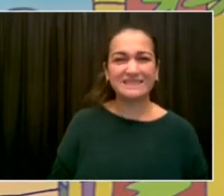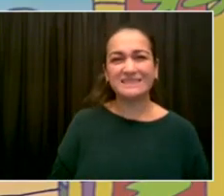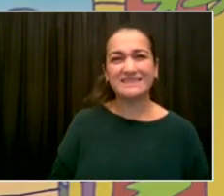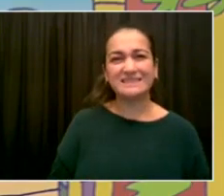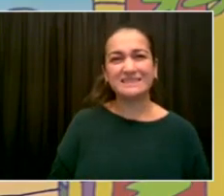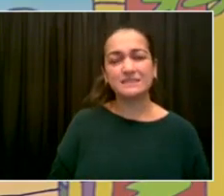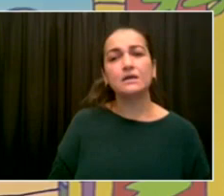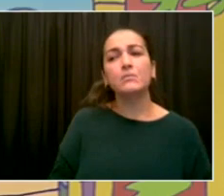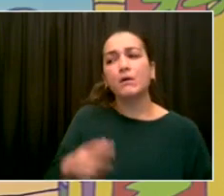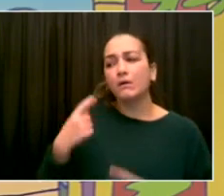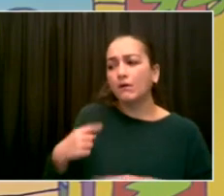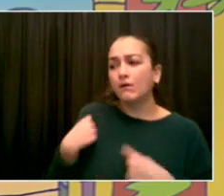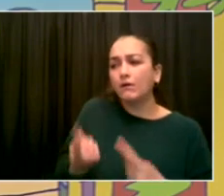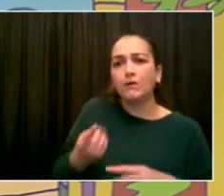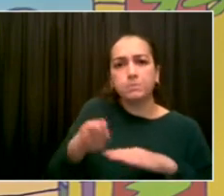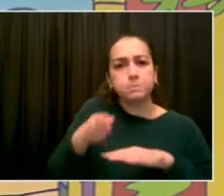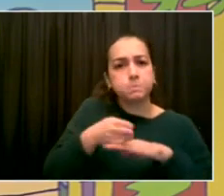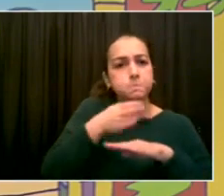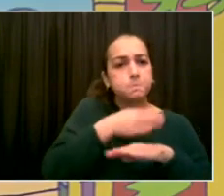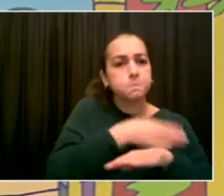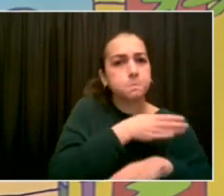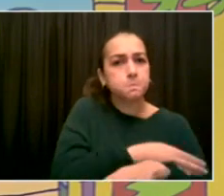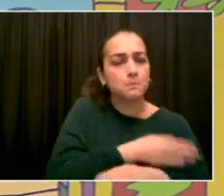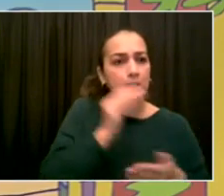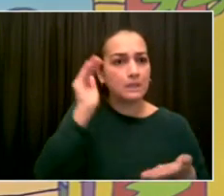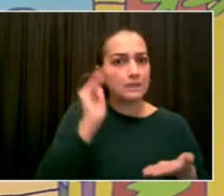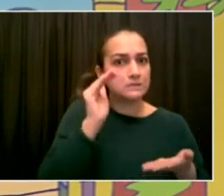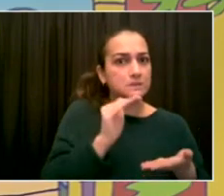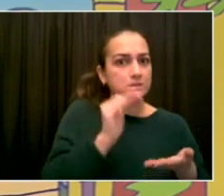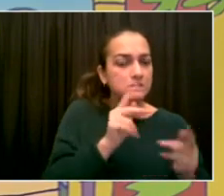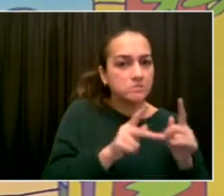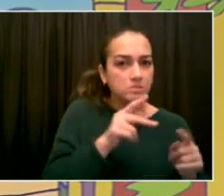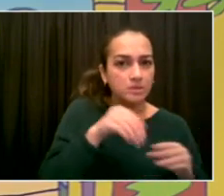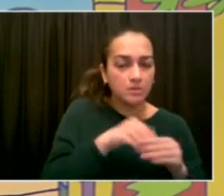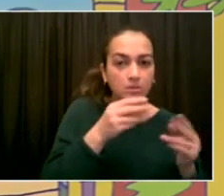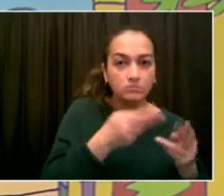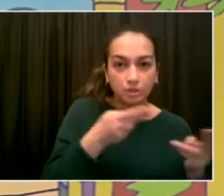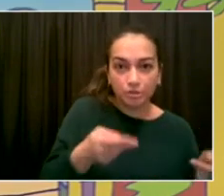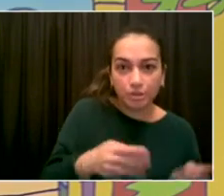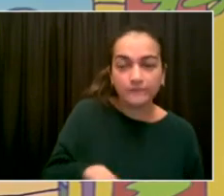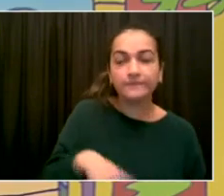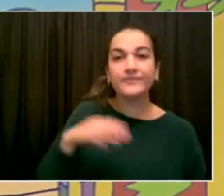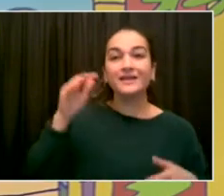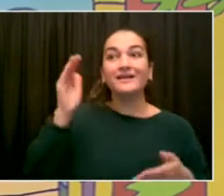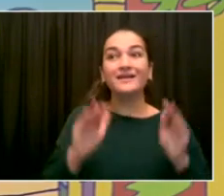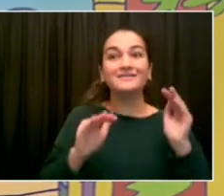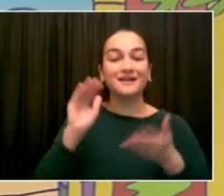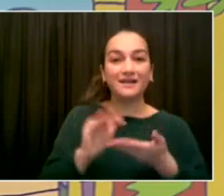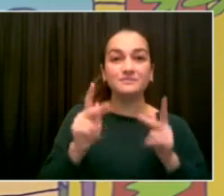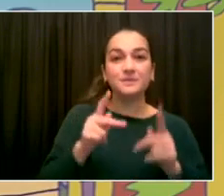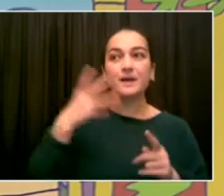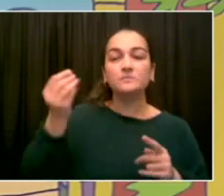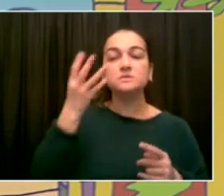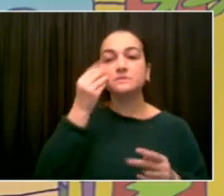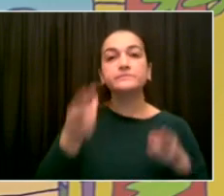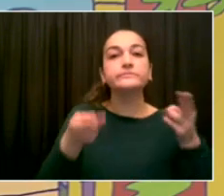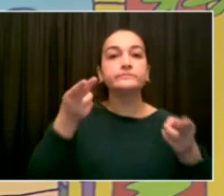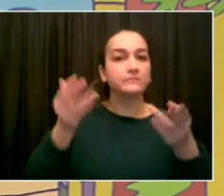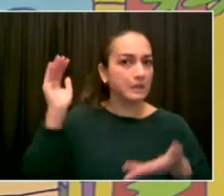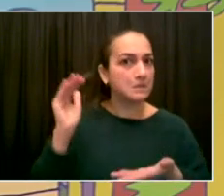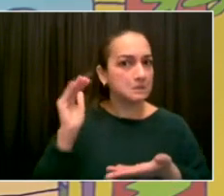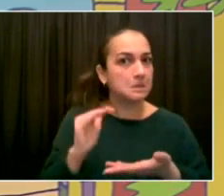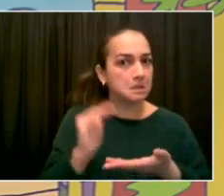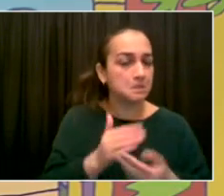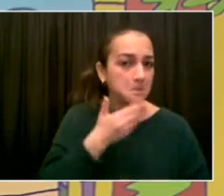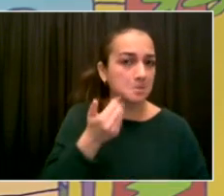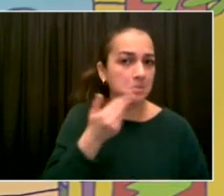point, we got to do both. We need transitional shelter because it plays a different role than when someone needs